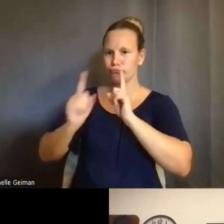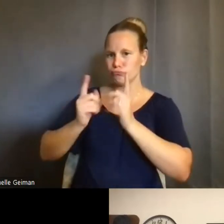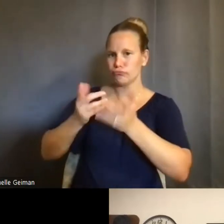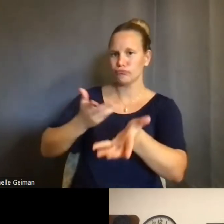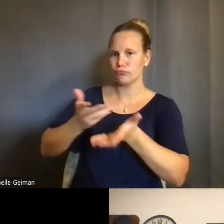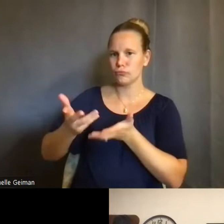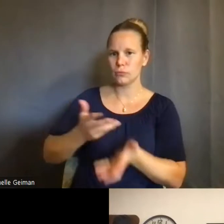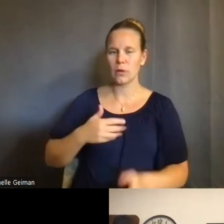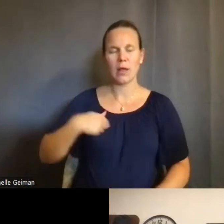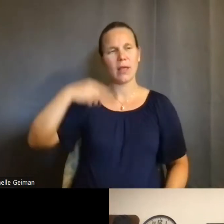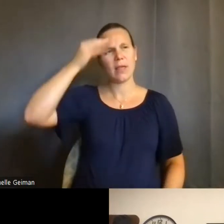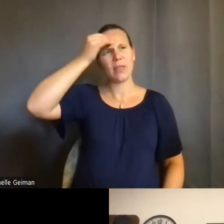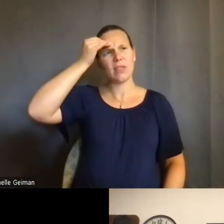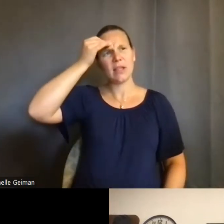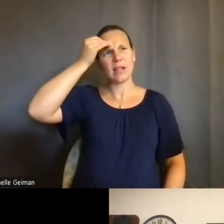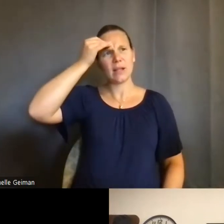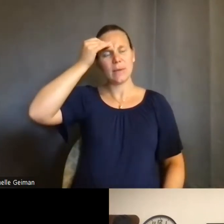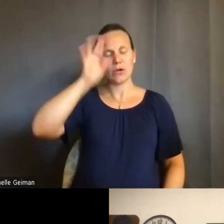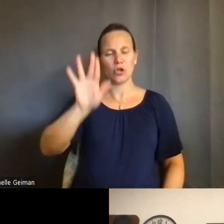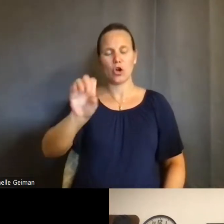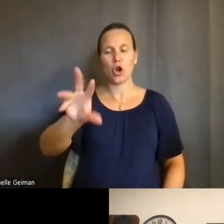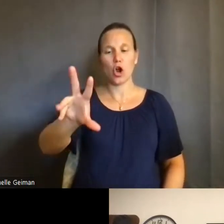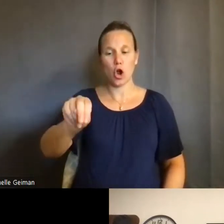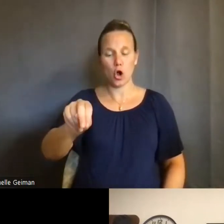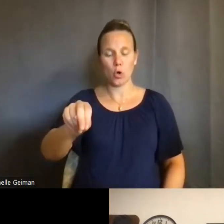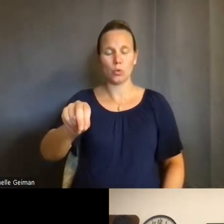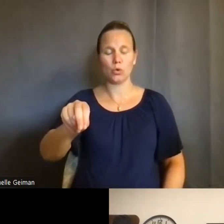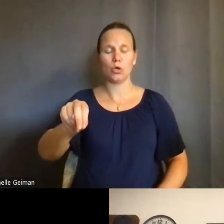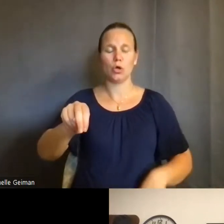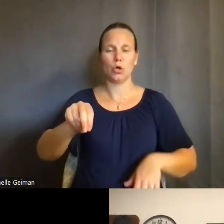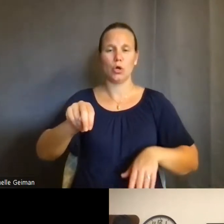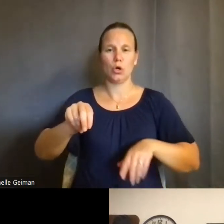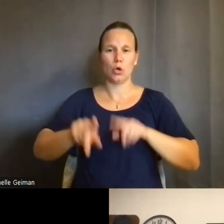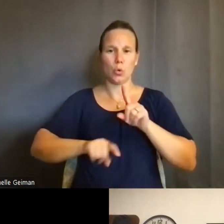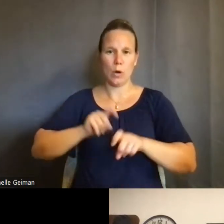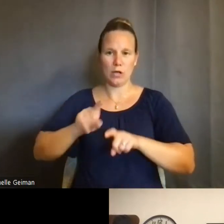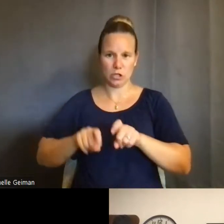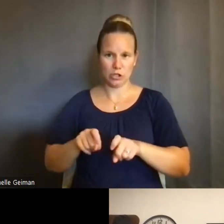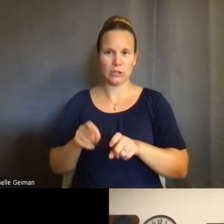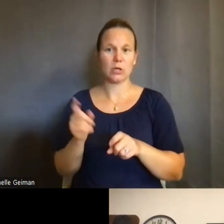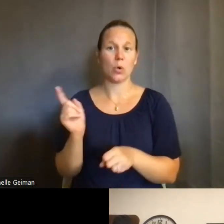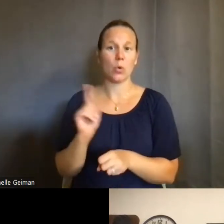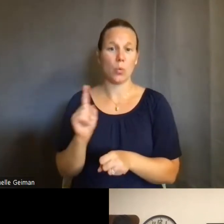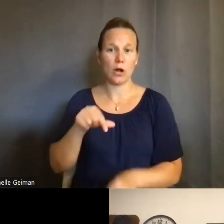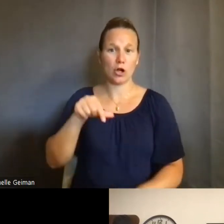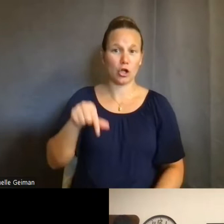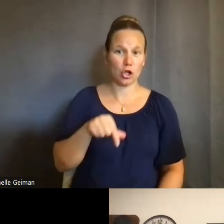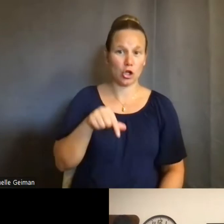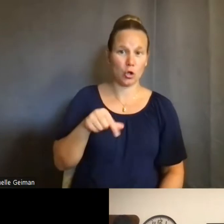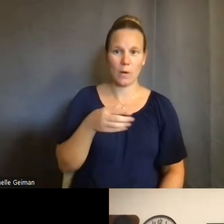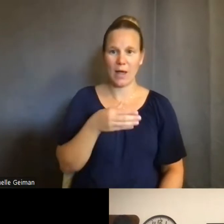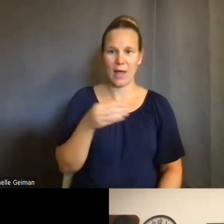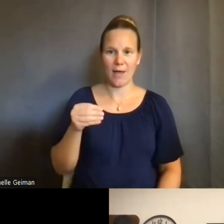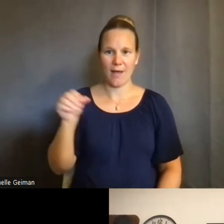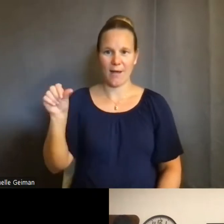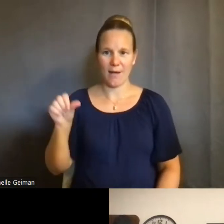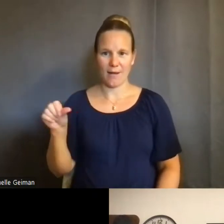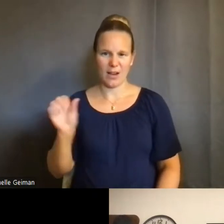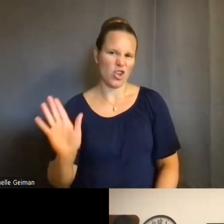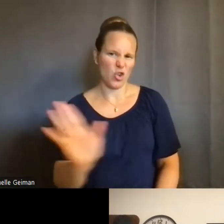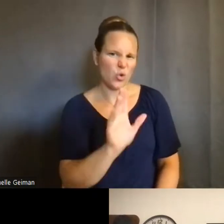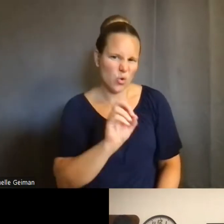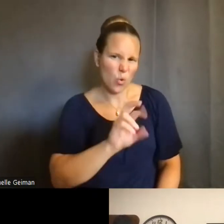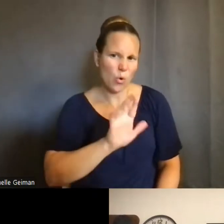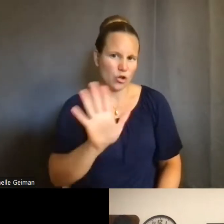questions in the Q&A, not the chat. Please start putting your questions or your students' questions in